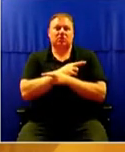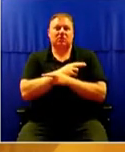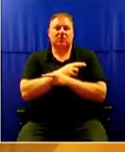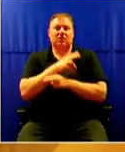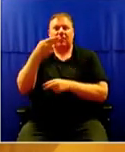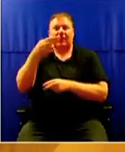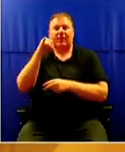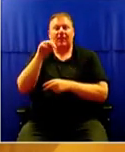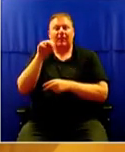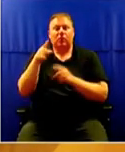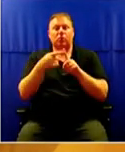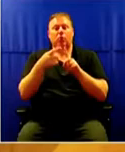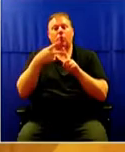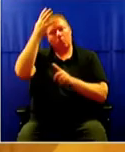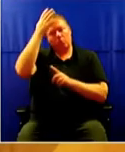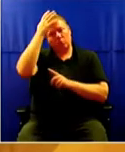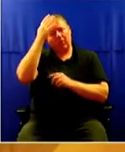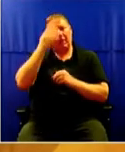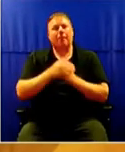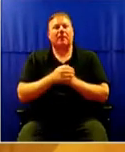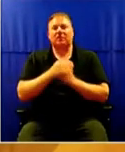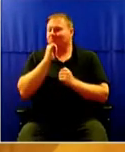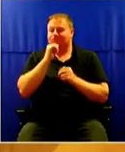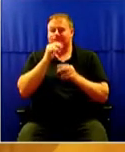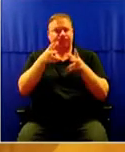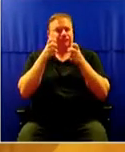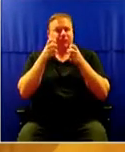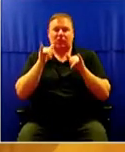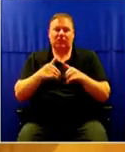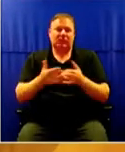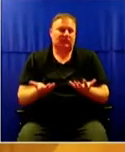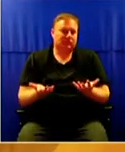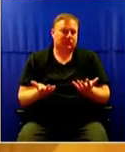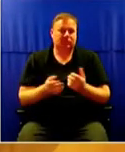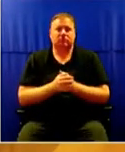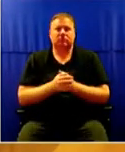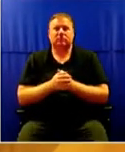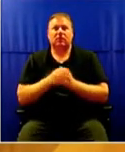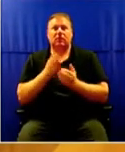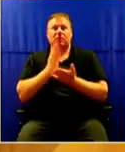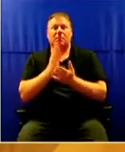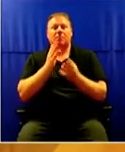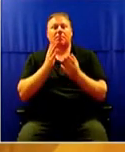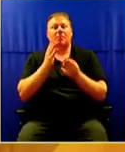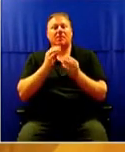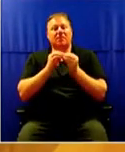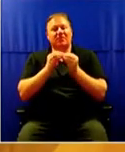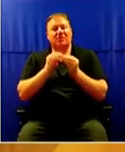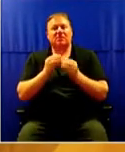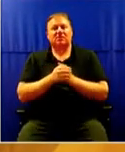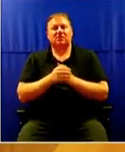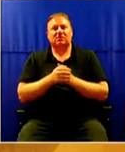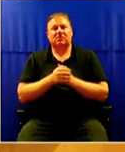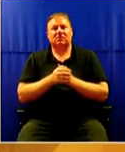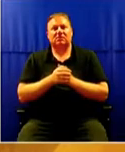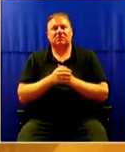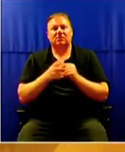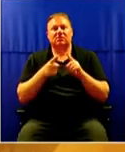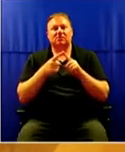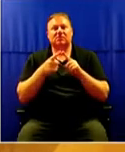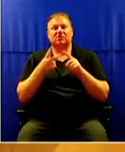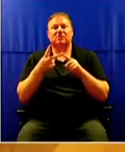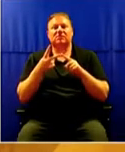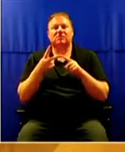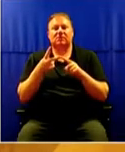Muslim marriages are still not recognised, and this should be remedied as far as possible, as soon as possible. The second issue,